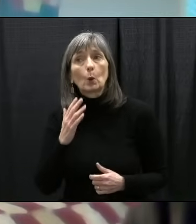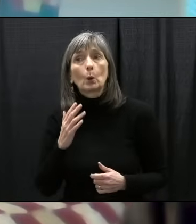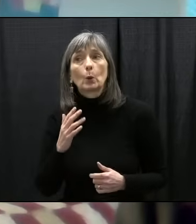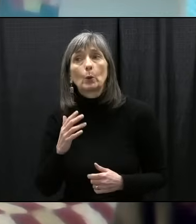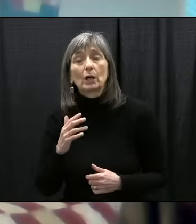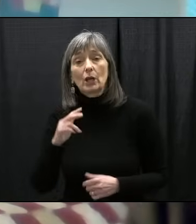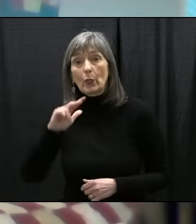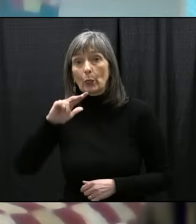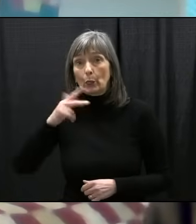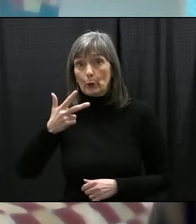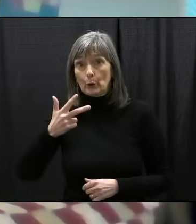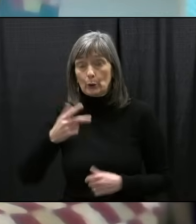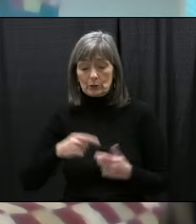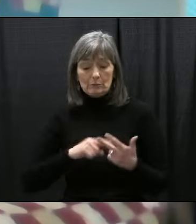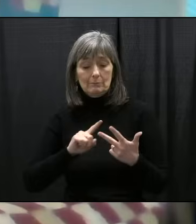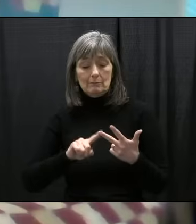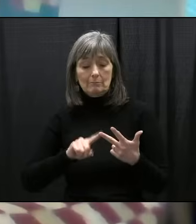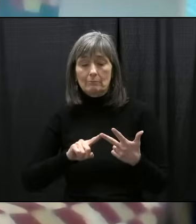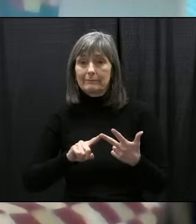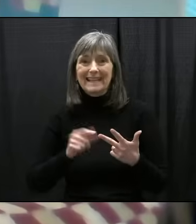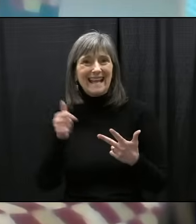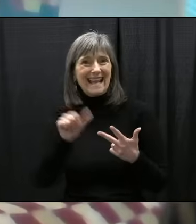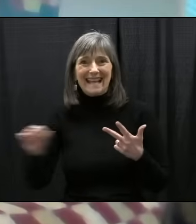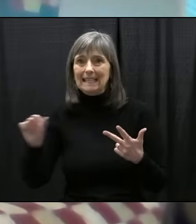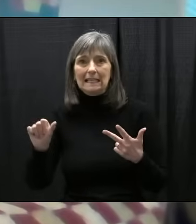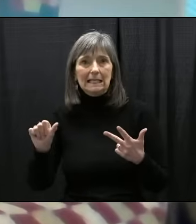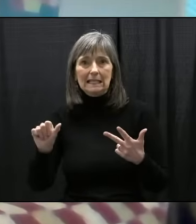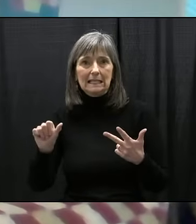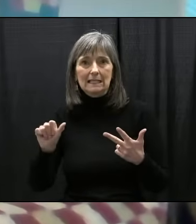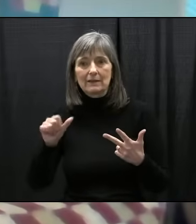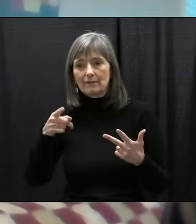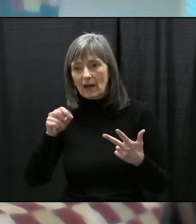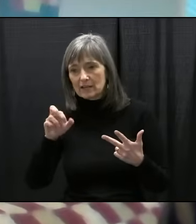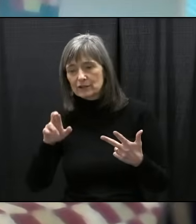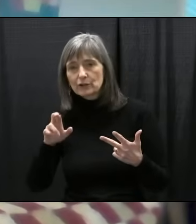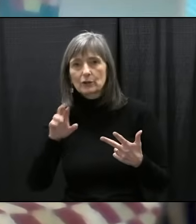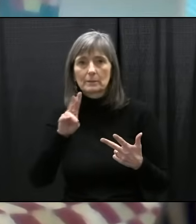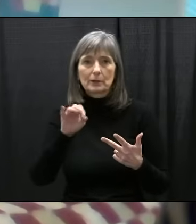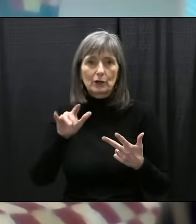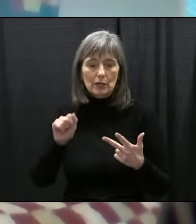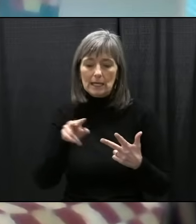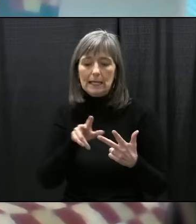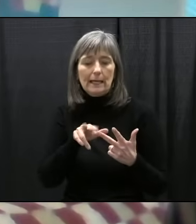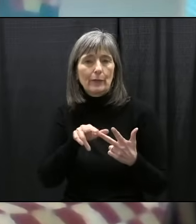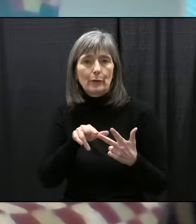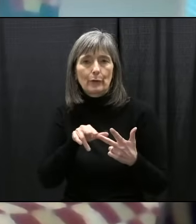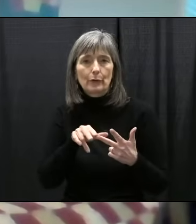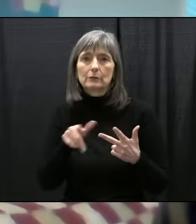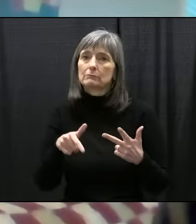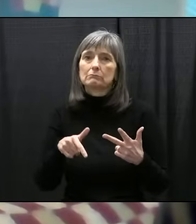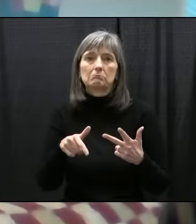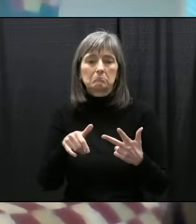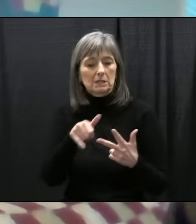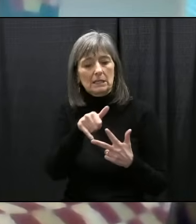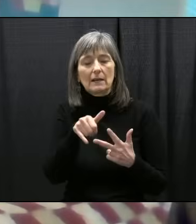with either mRNA vaccine is actually quite effective, and Moderna is just as effective